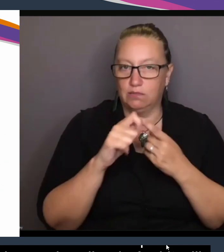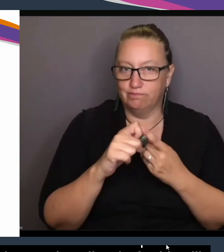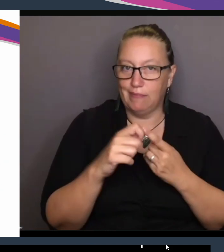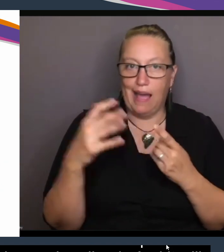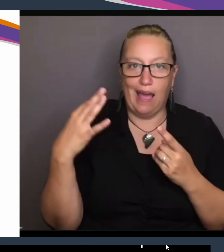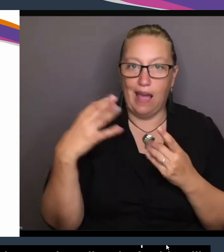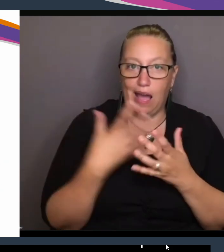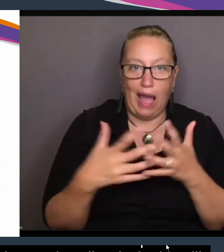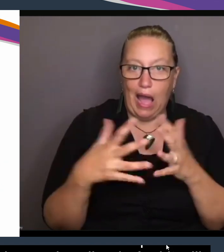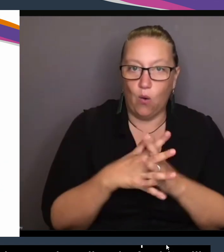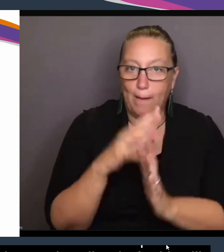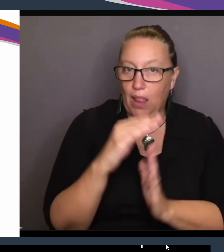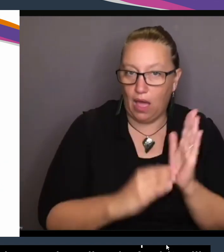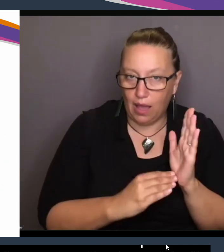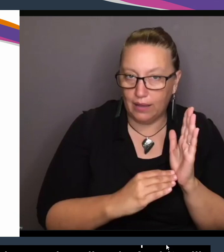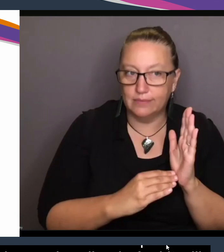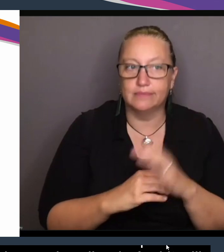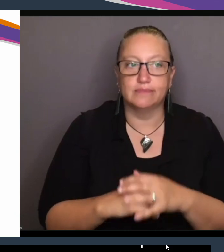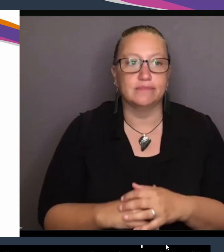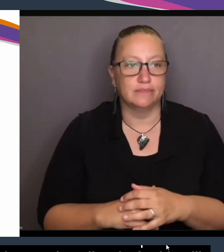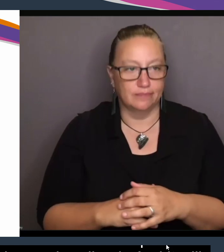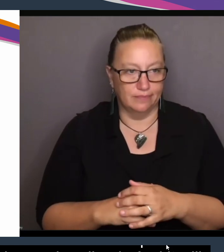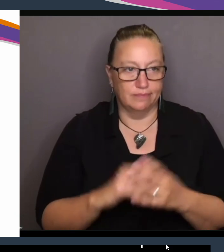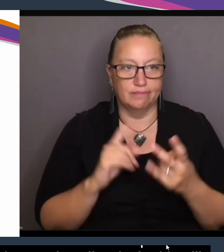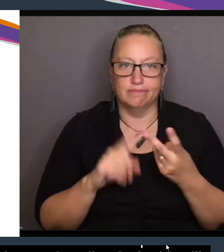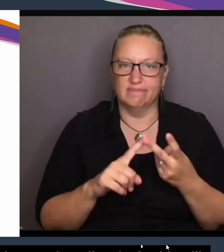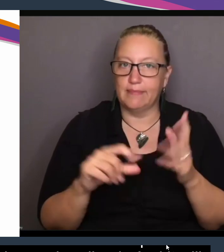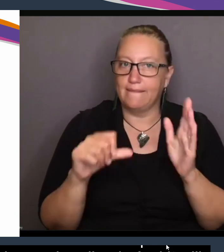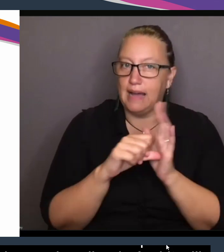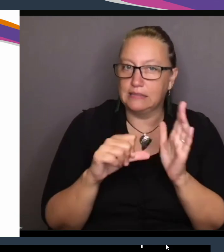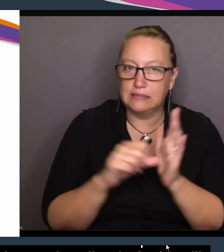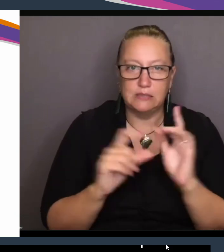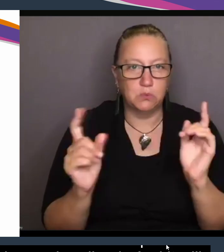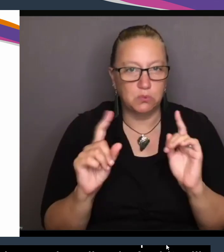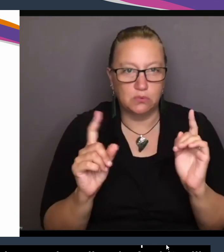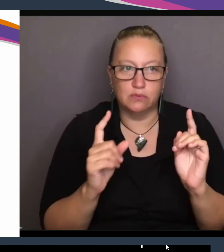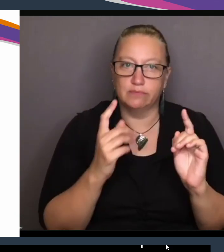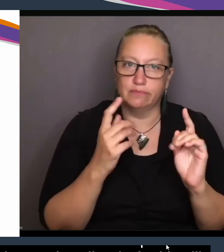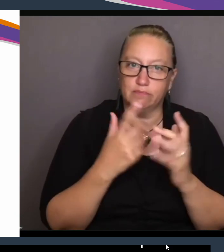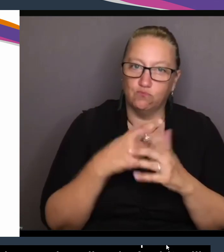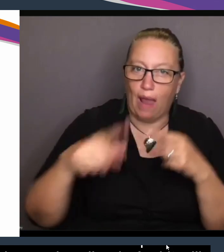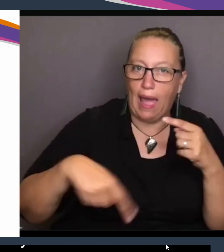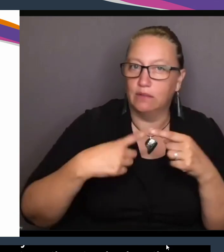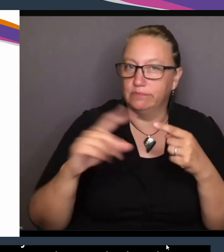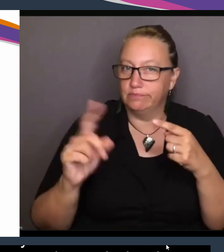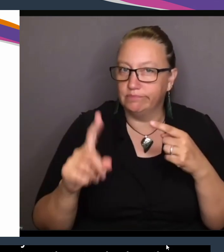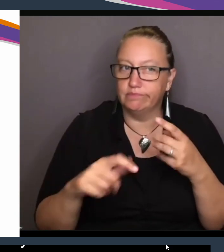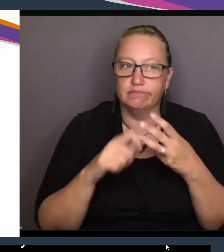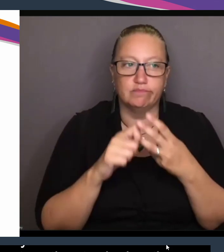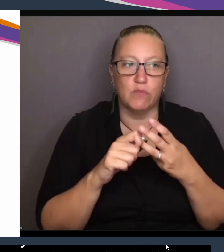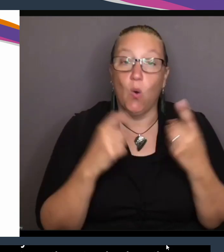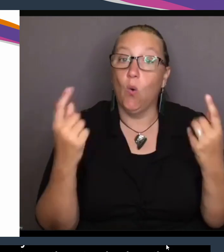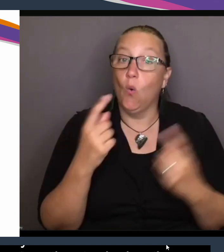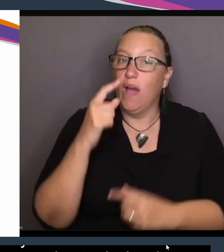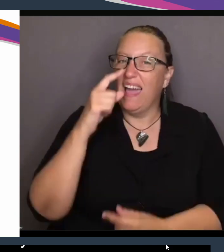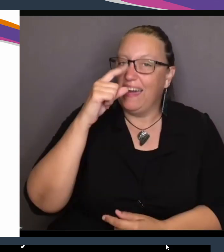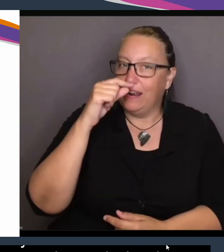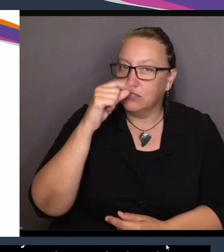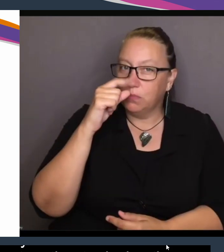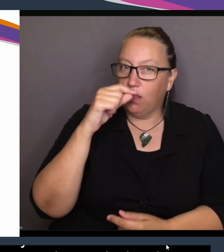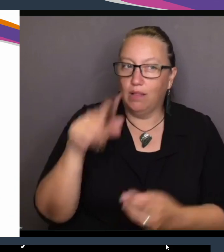process, about the funding and the funding rounds, the eligibility criteria, and the